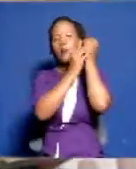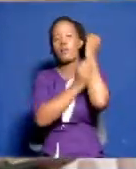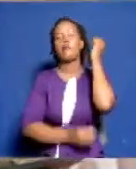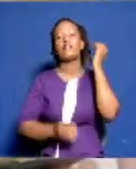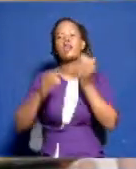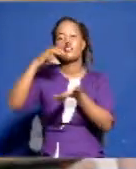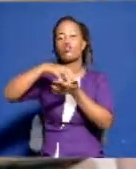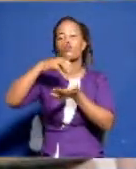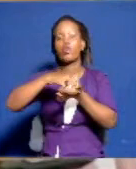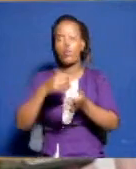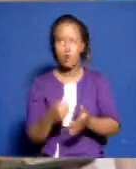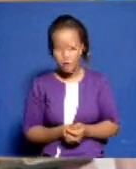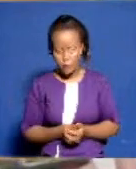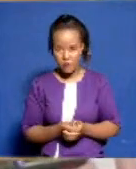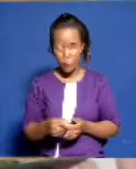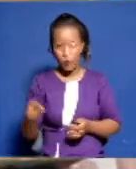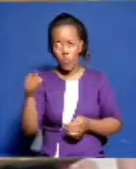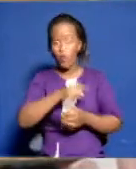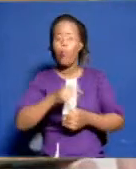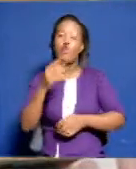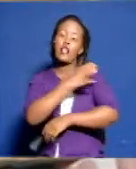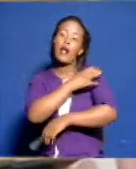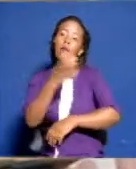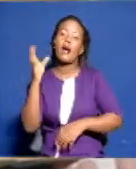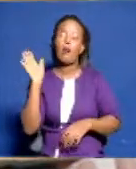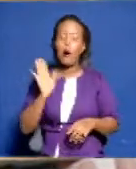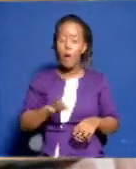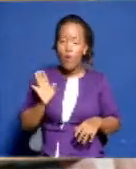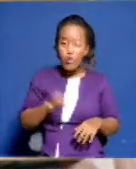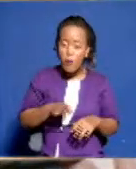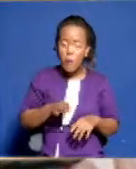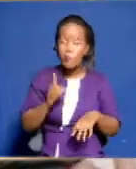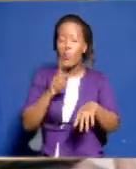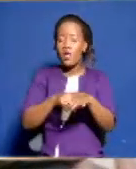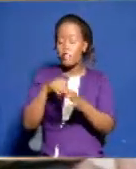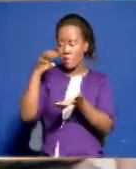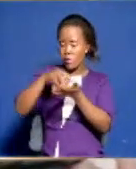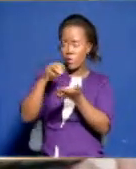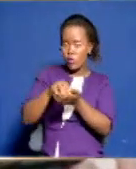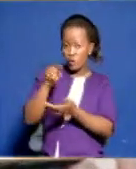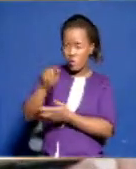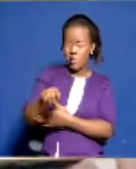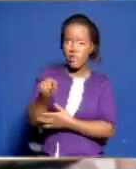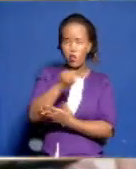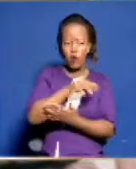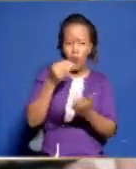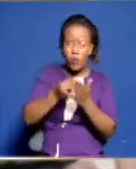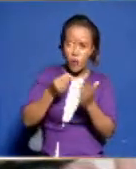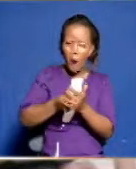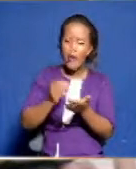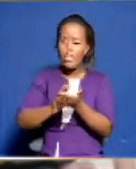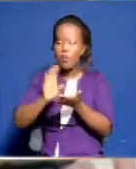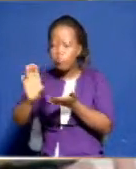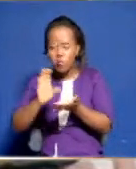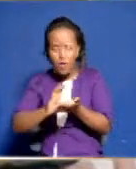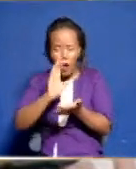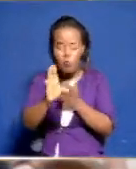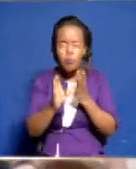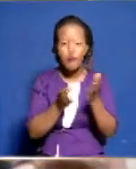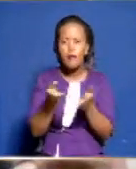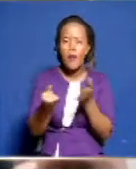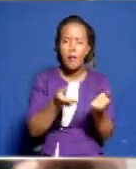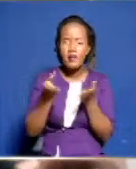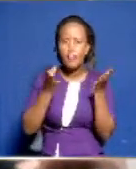tuna empower these women. Wakipatikana kwa hizi situations, tuko na kiti yenye angalau tuna empower business zao, tunafanyia